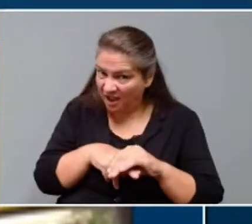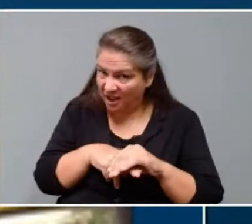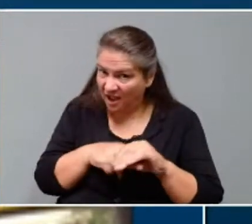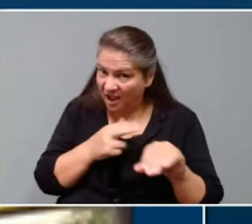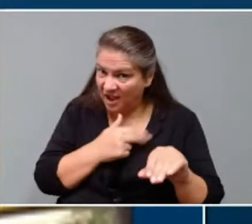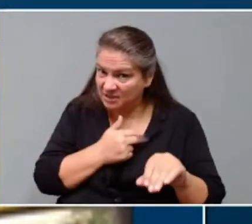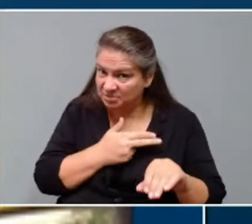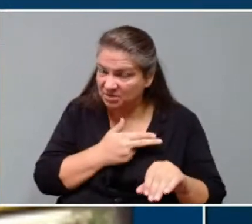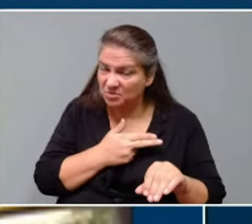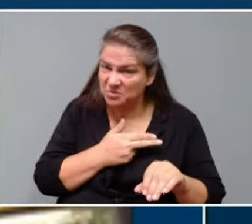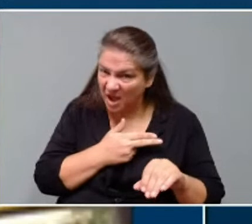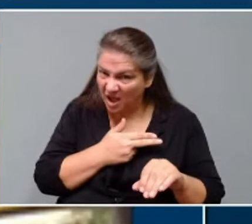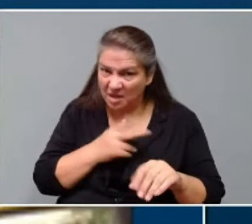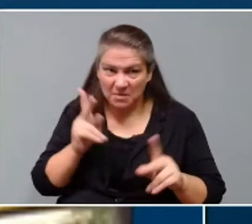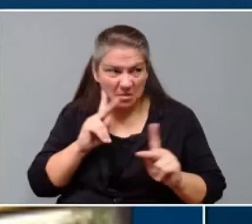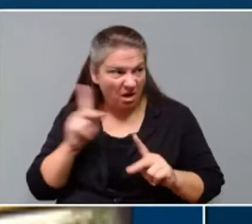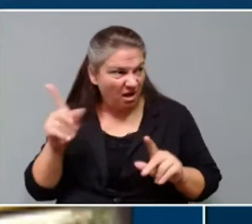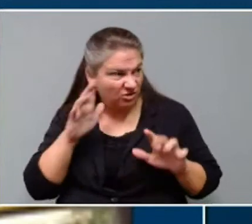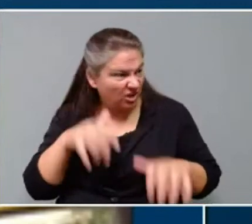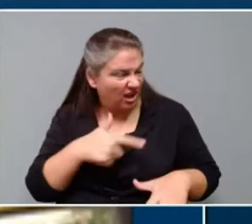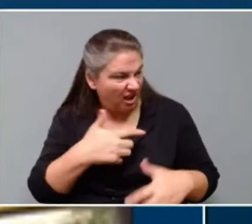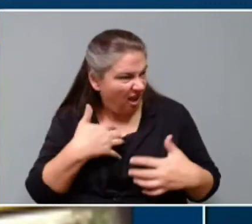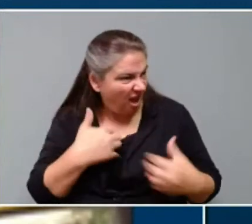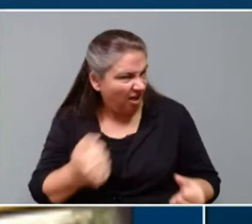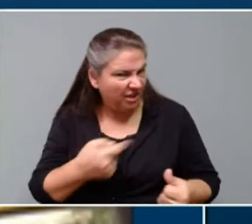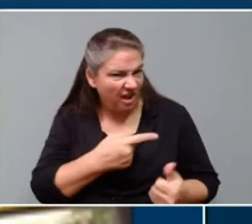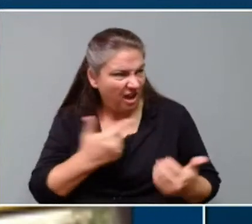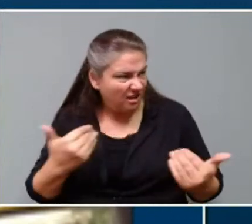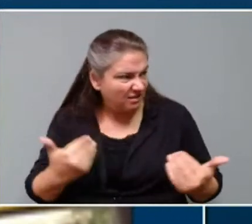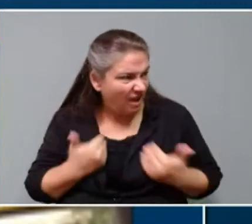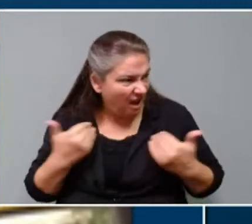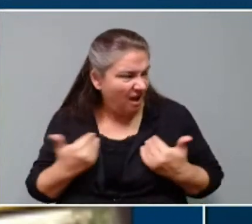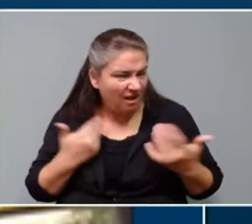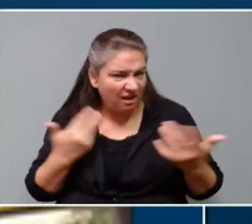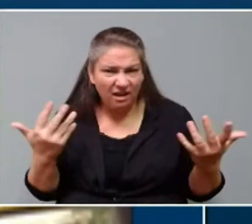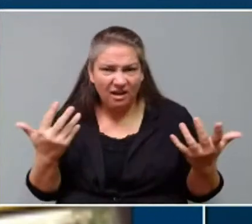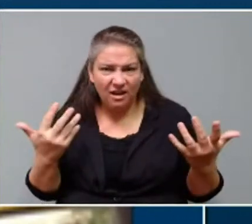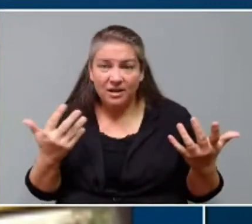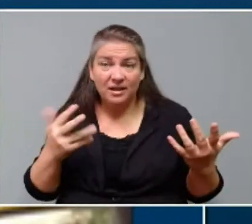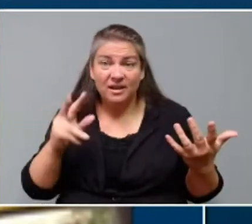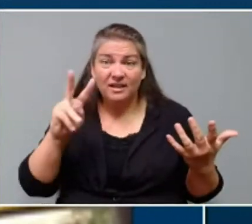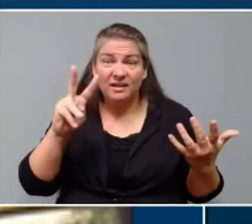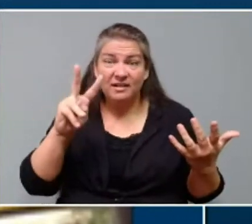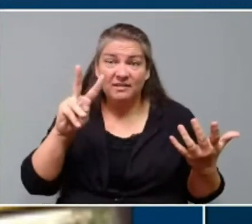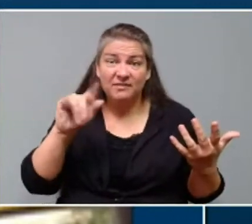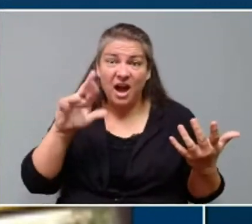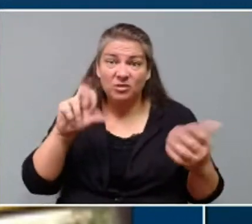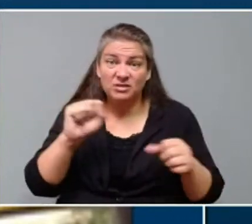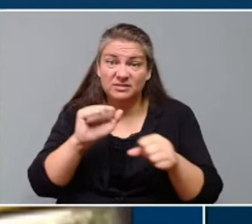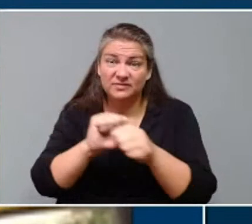He's too young, he's too healthy. The virus is no joke. It doesn't discriminate.